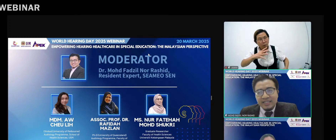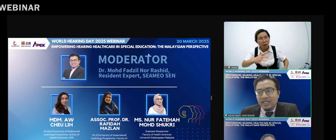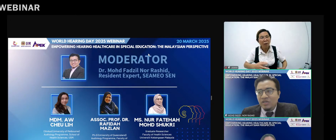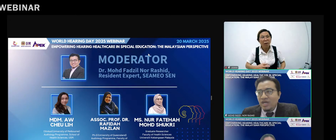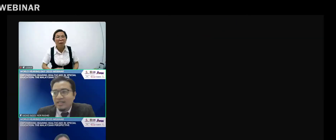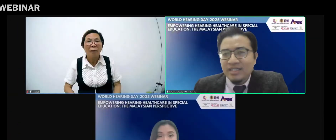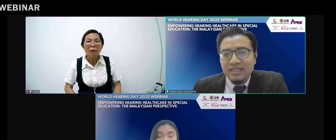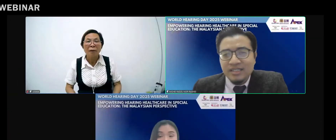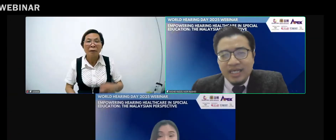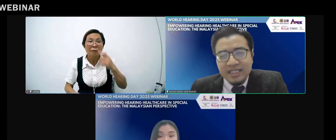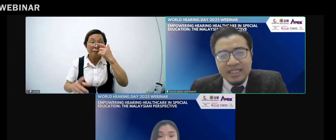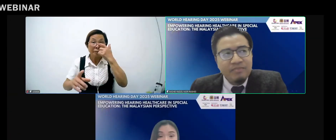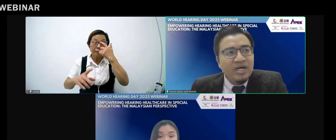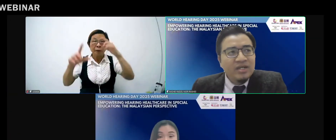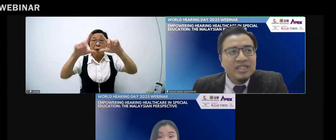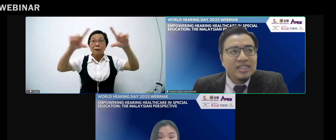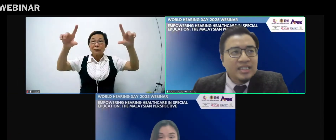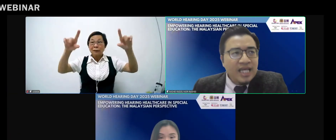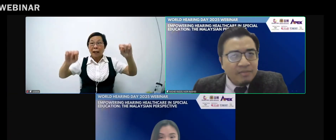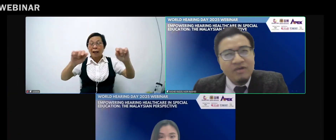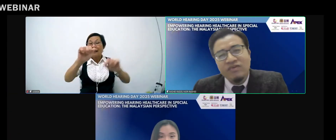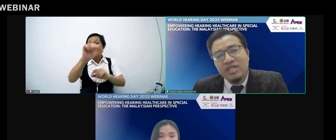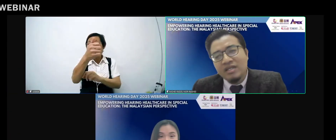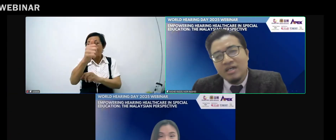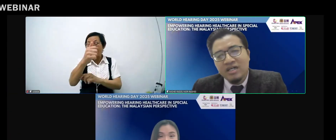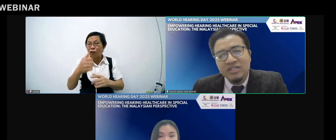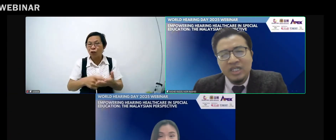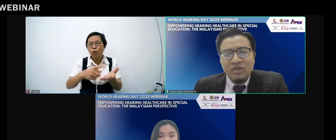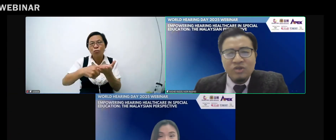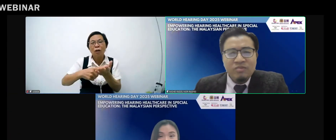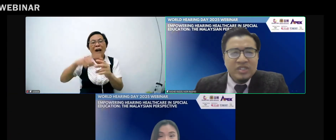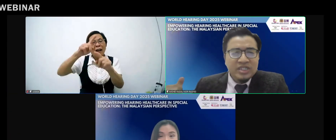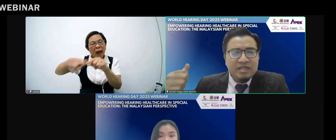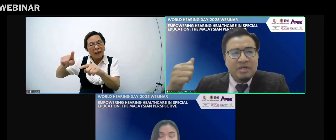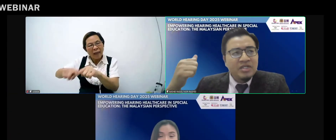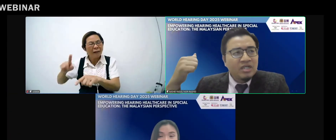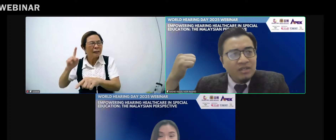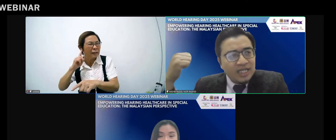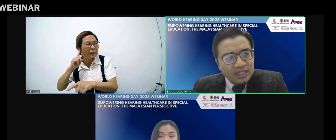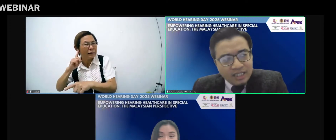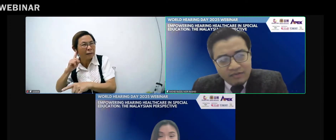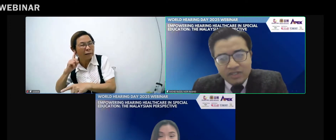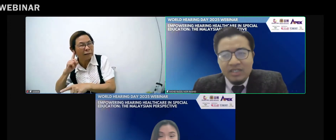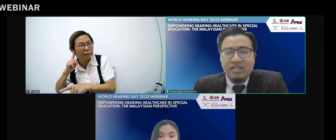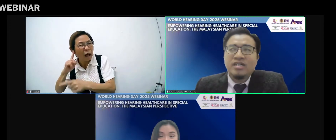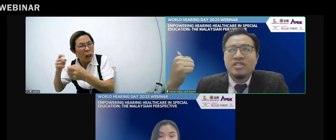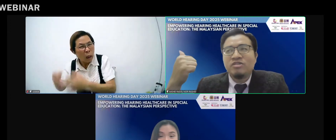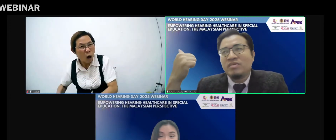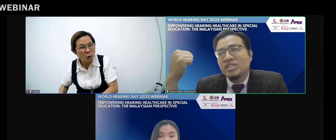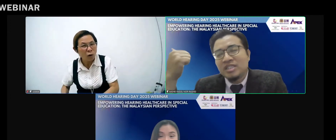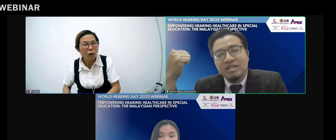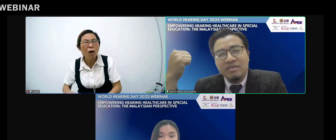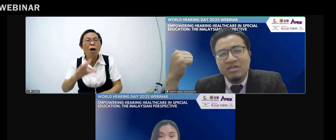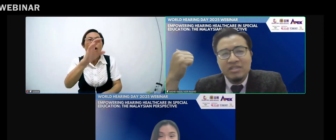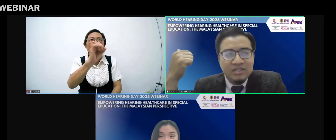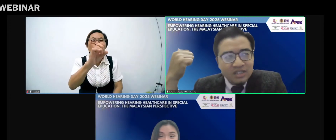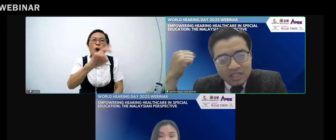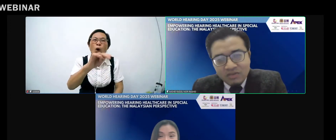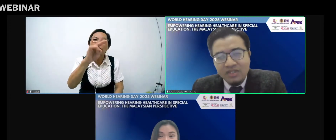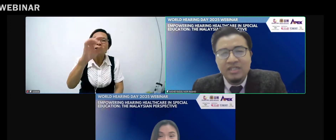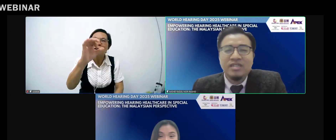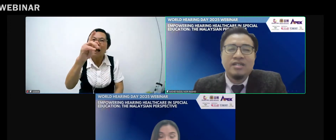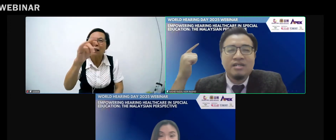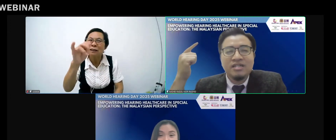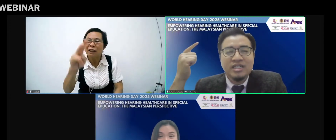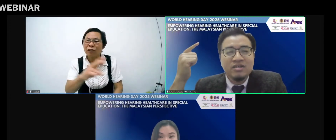10. Okay, you have discussed about the type of hearing loss. You mentioned about the conductive hearing loss. You mentioned about sensory